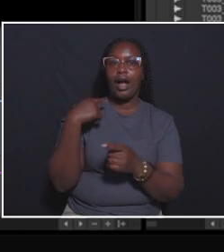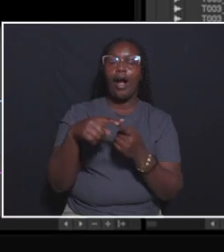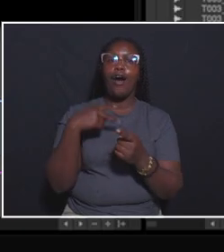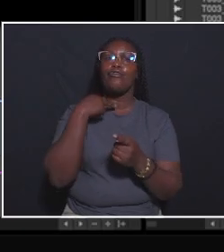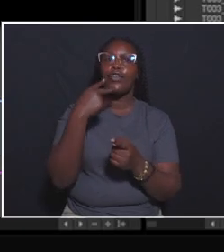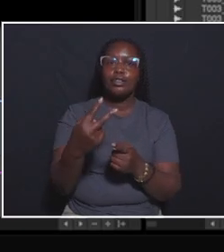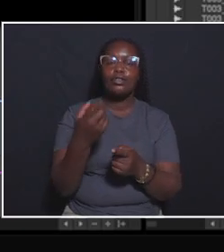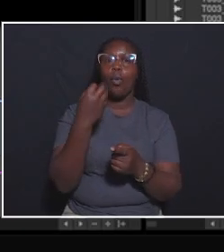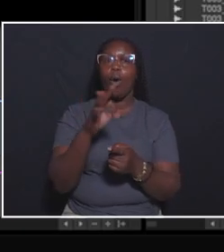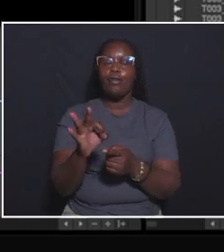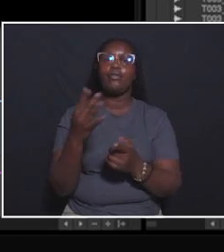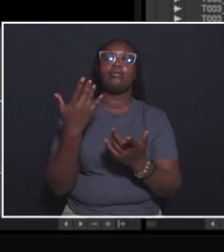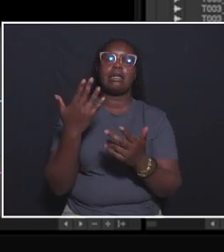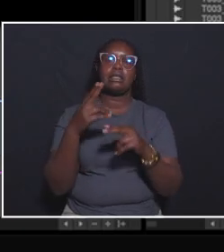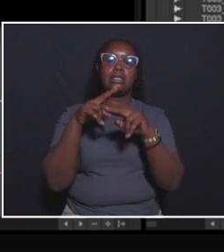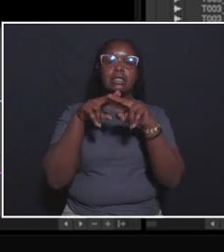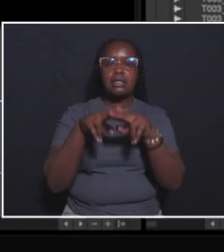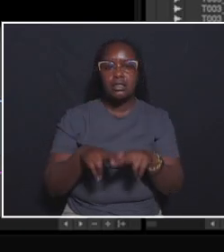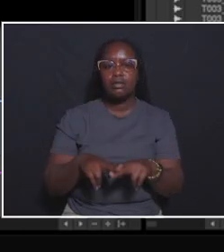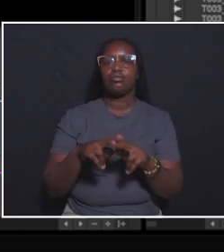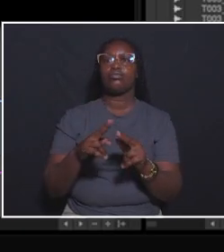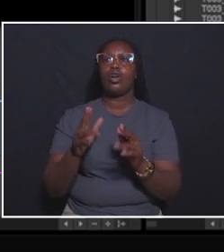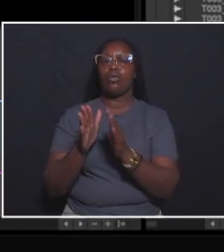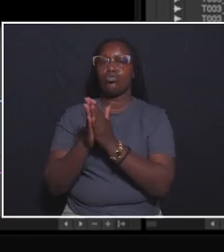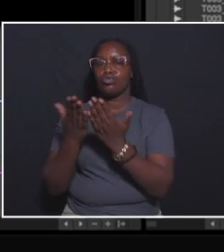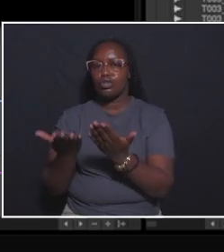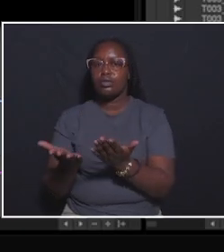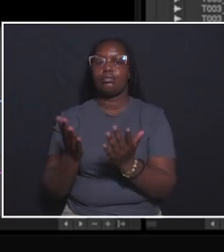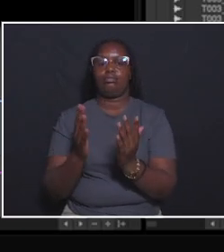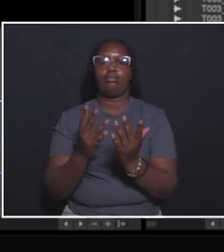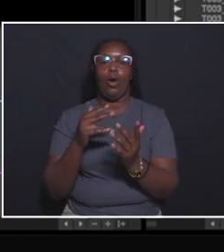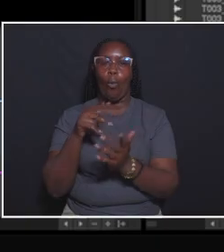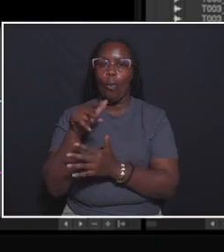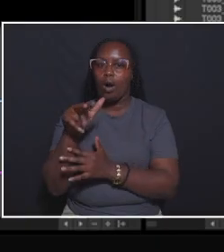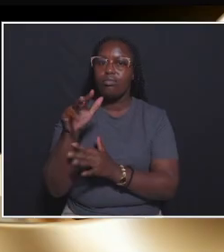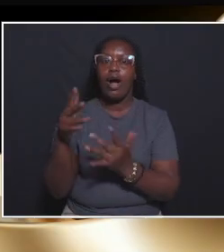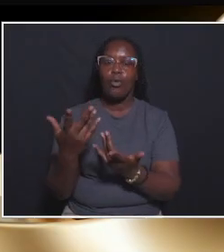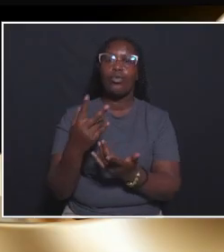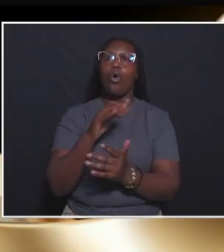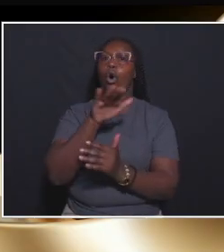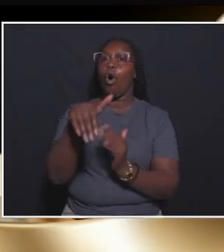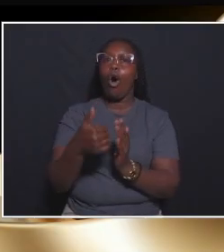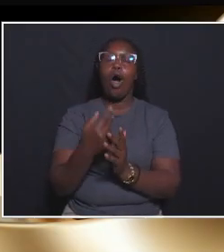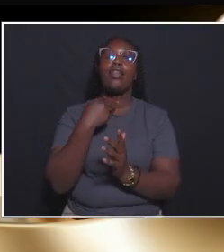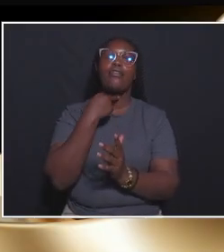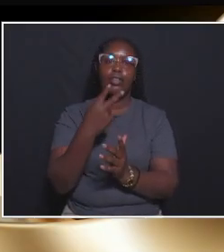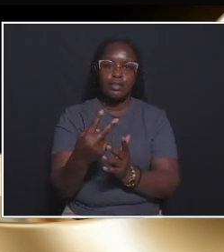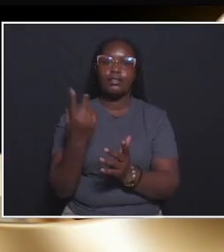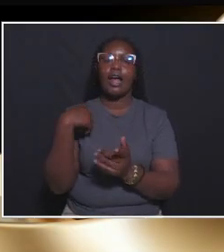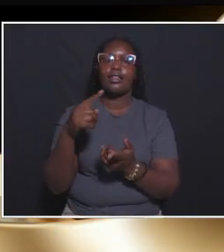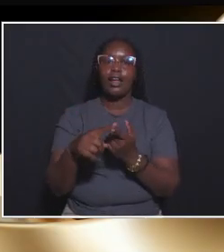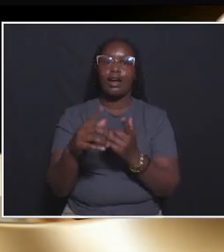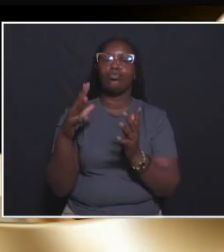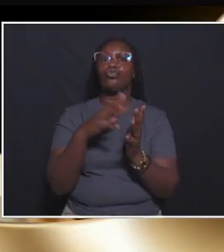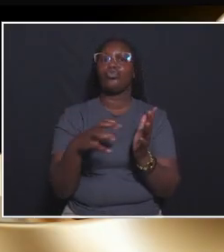her putting things together, her feet, her moving. All those things are recorded again.